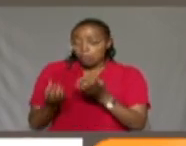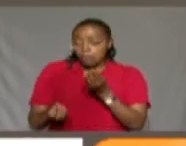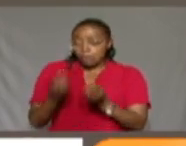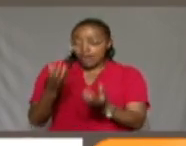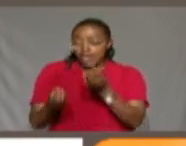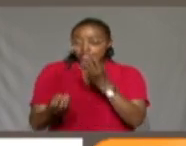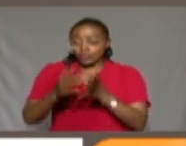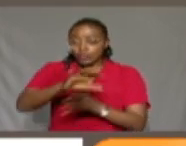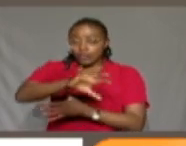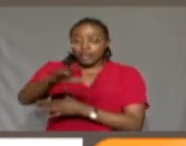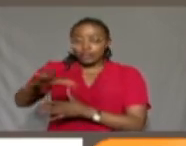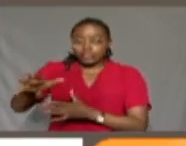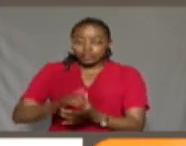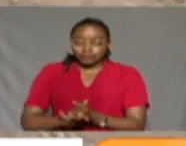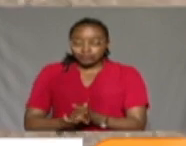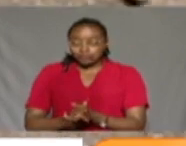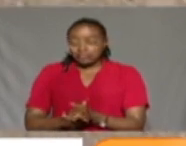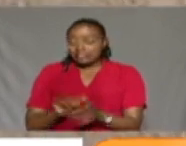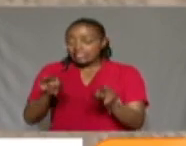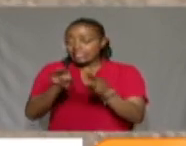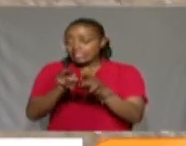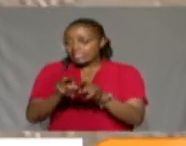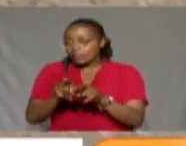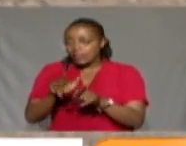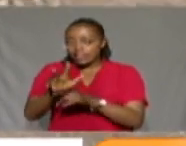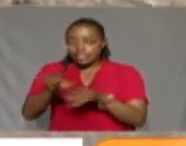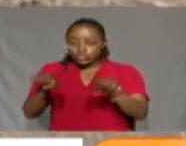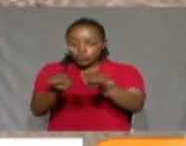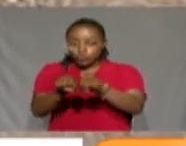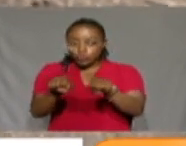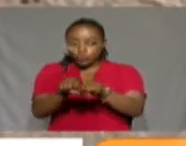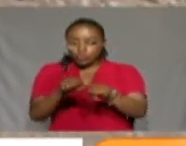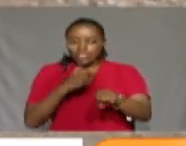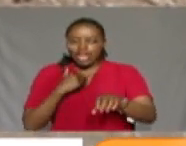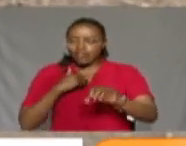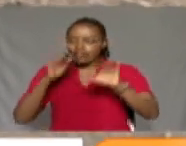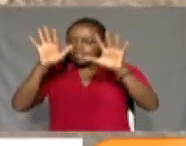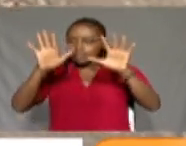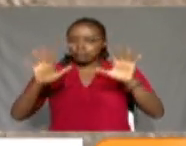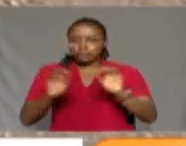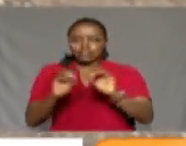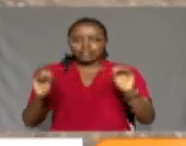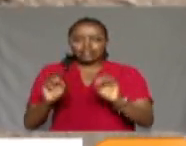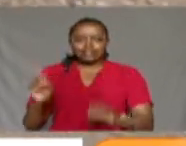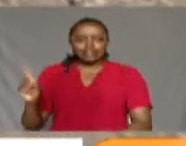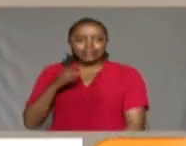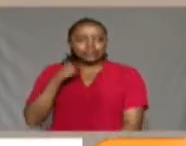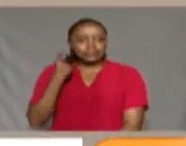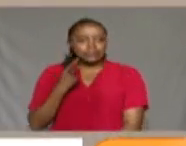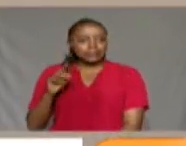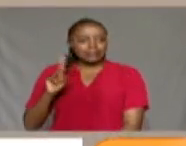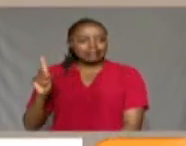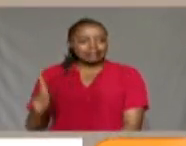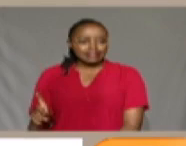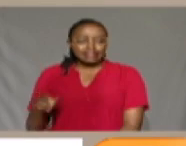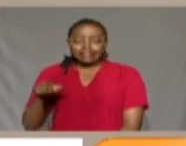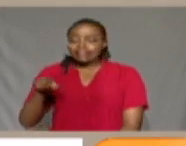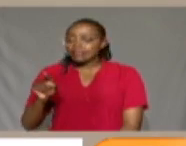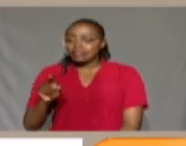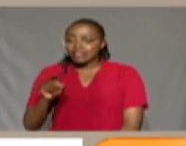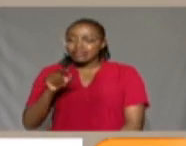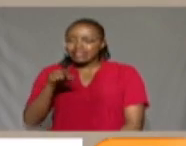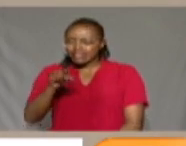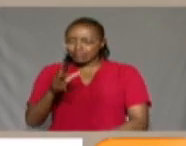Baringo. Even though two of them didn't have shoes, it didn't matter. Who are these boys? And where did they